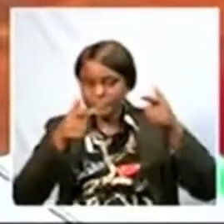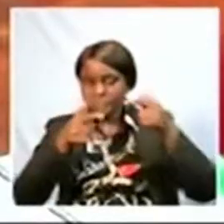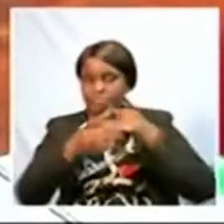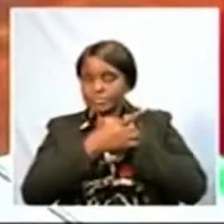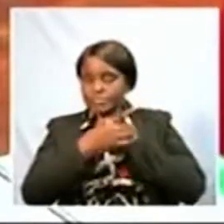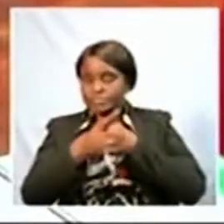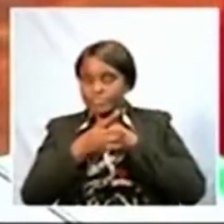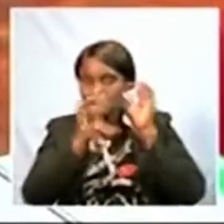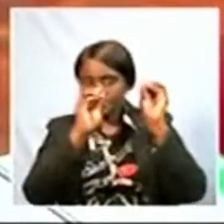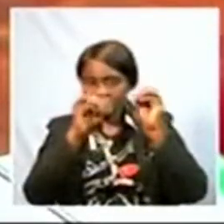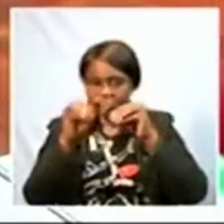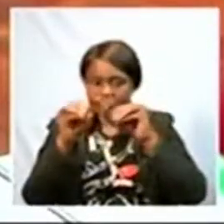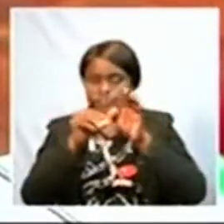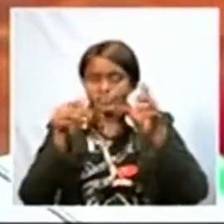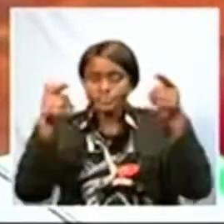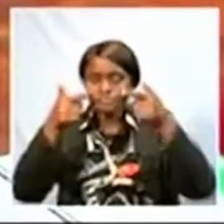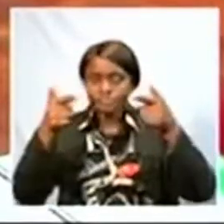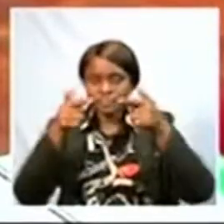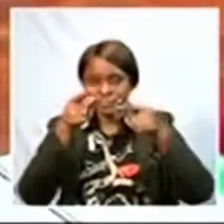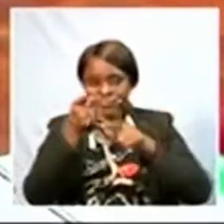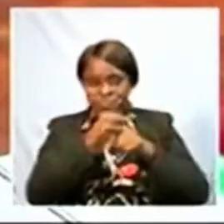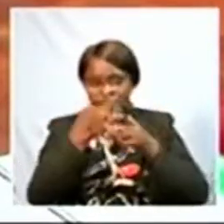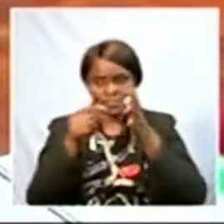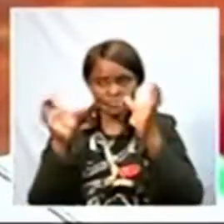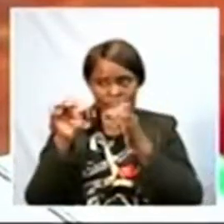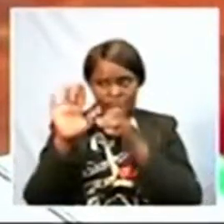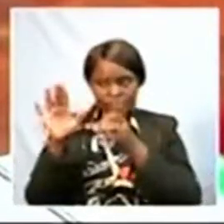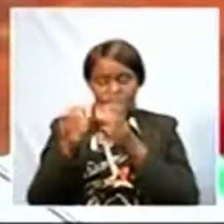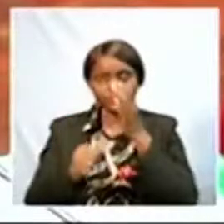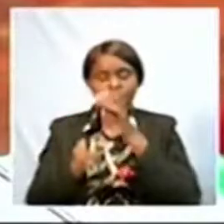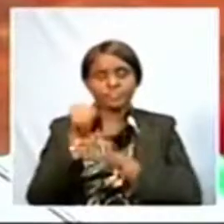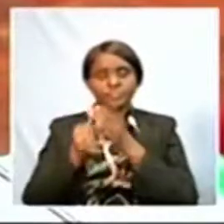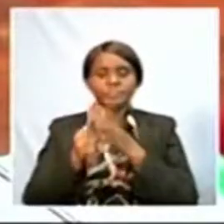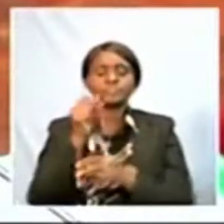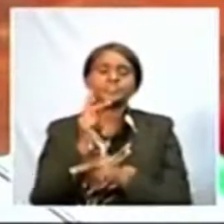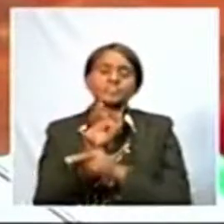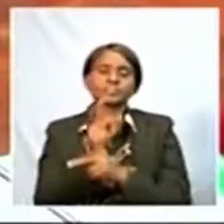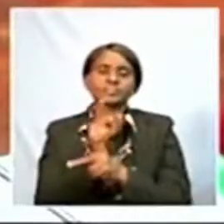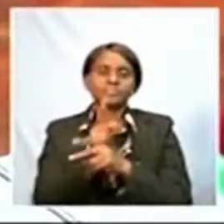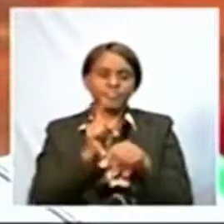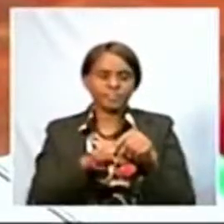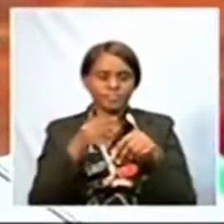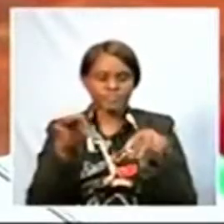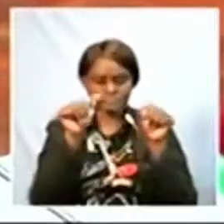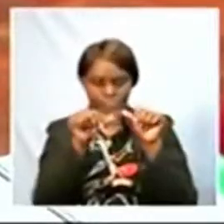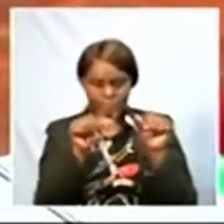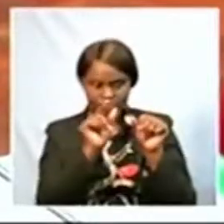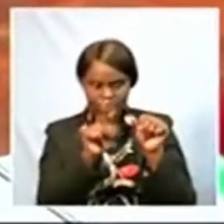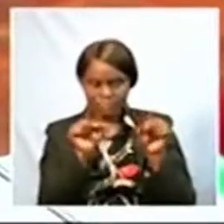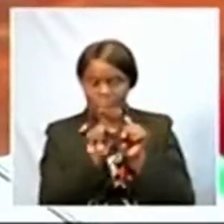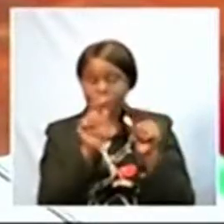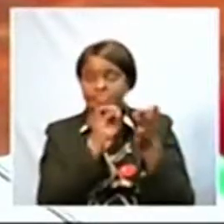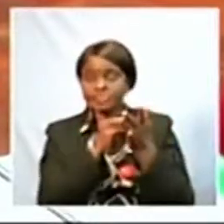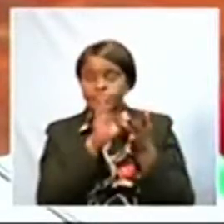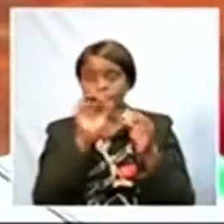device inserted in the camera was from the Council General Storage, such that at the time of audit, it contained images from General